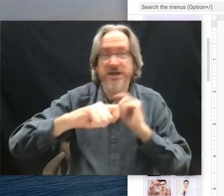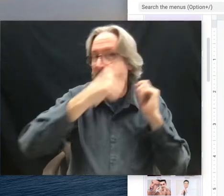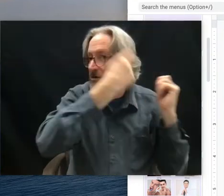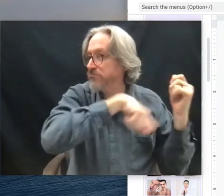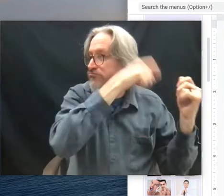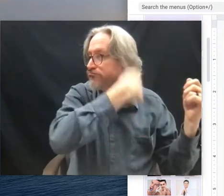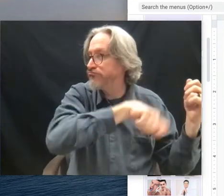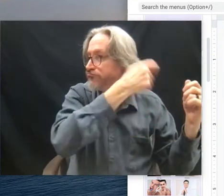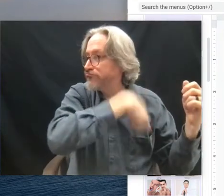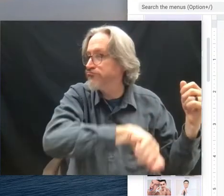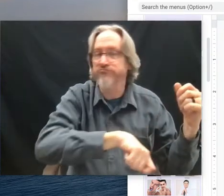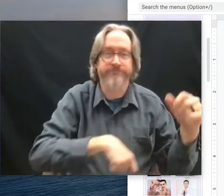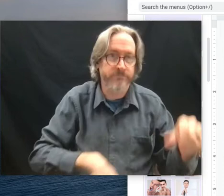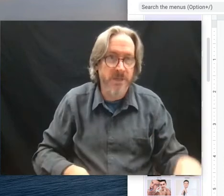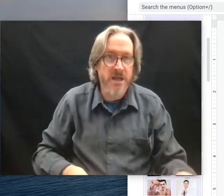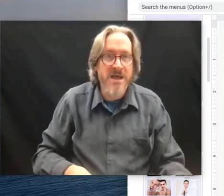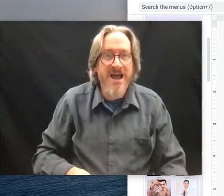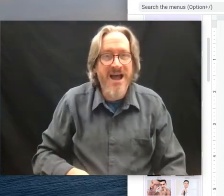brush hair.